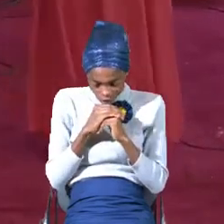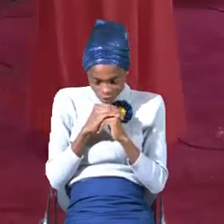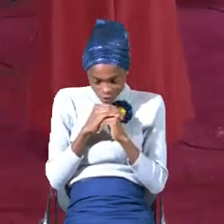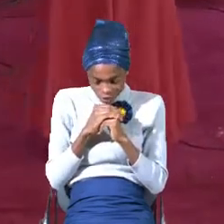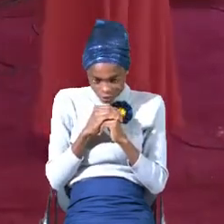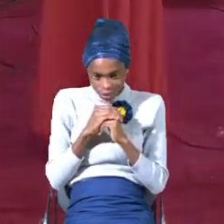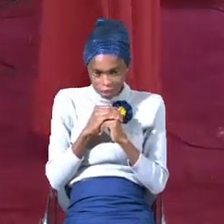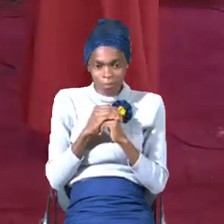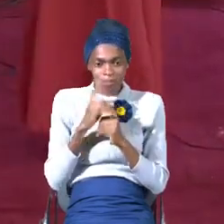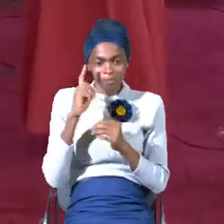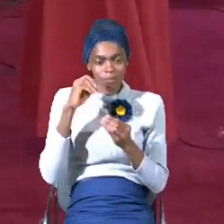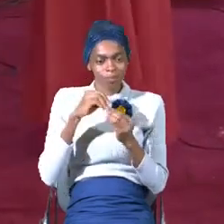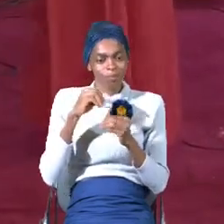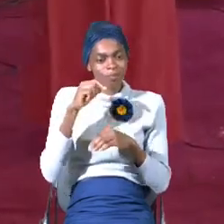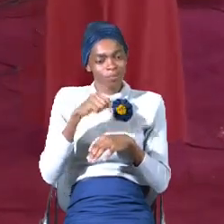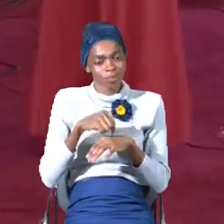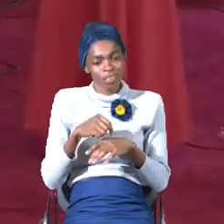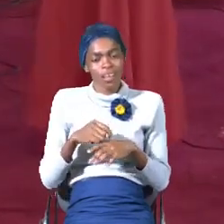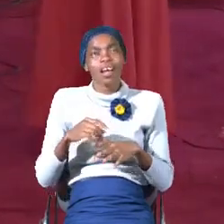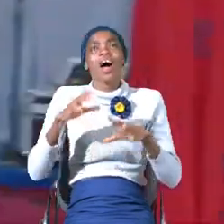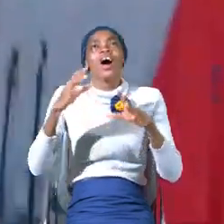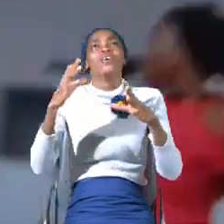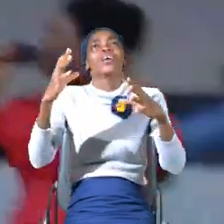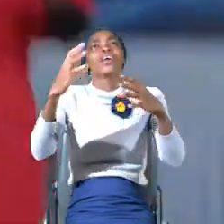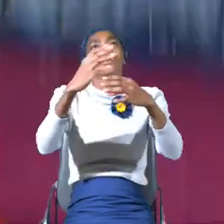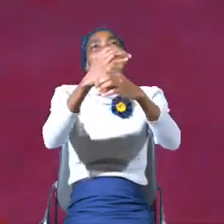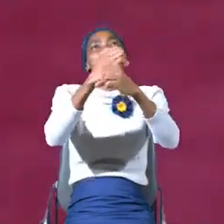One more time, say,